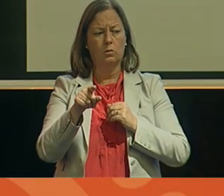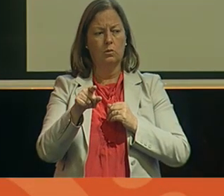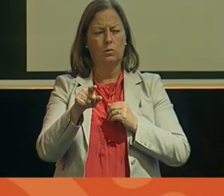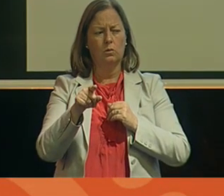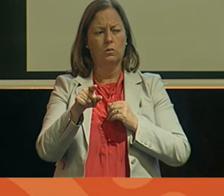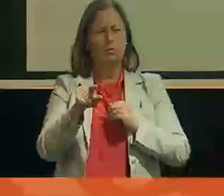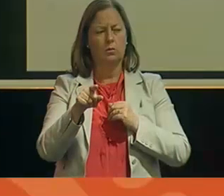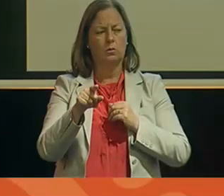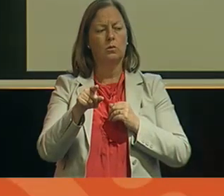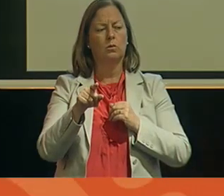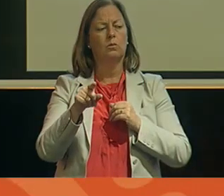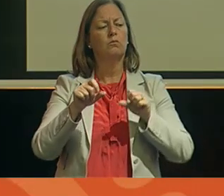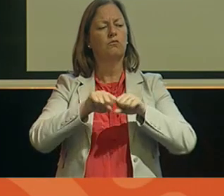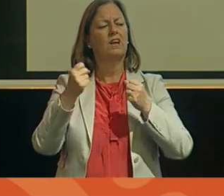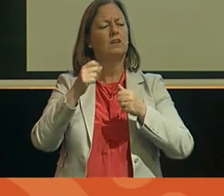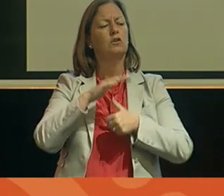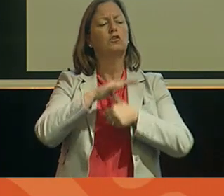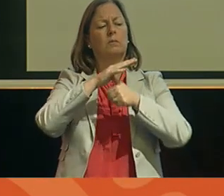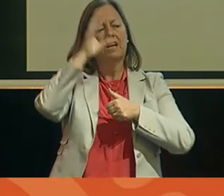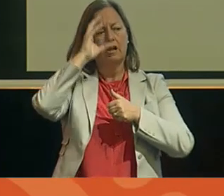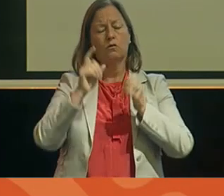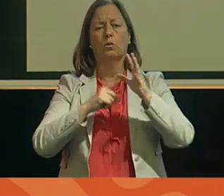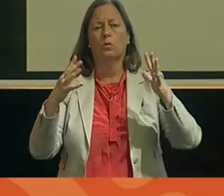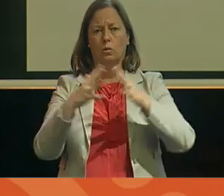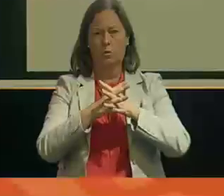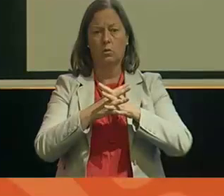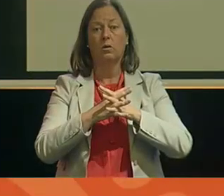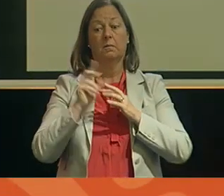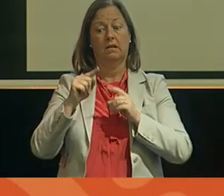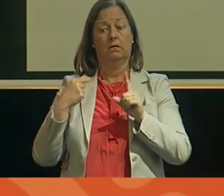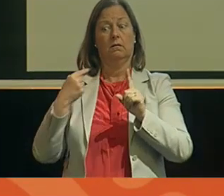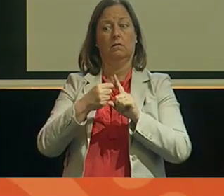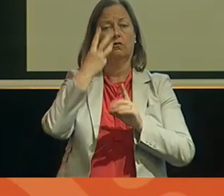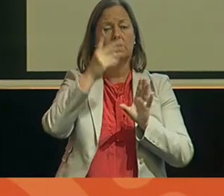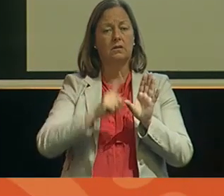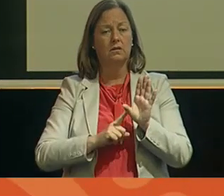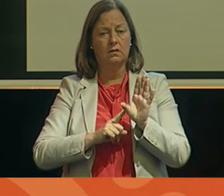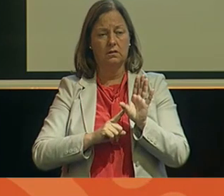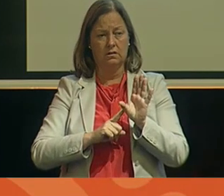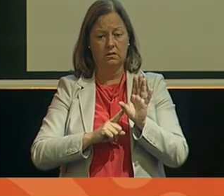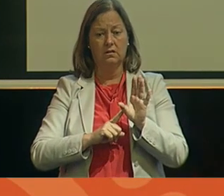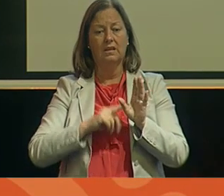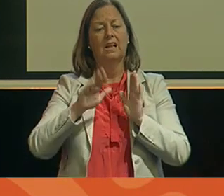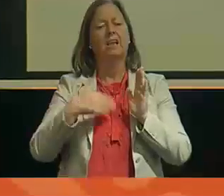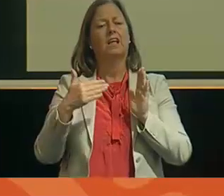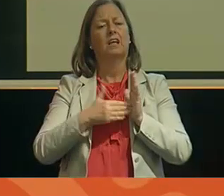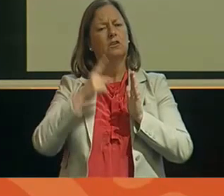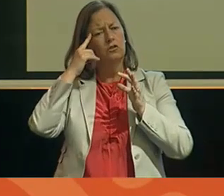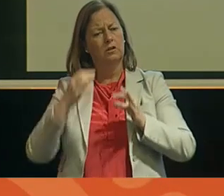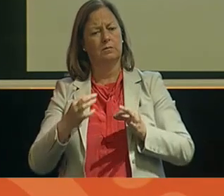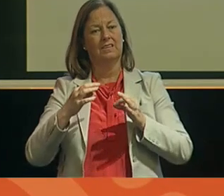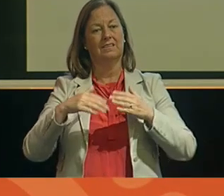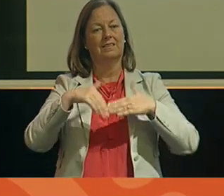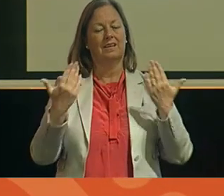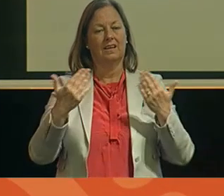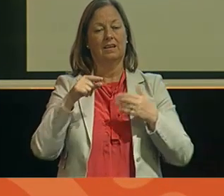federal constitution. Okay, so this is what we are going through for the past 3 years, and our last judgment day will be on November